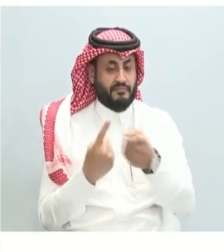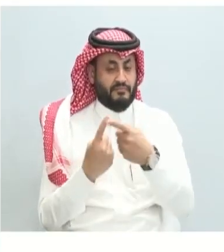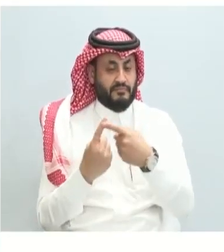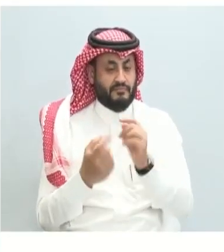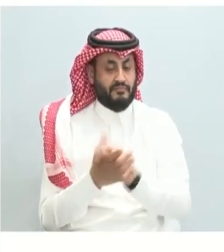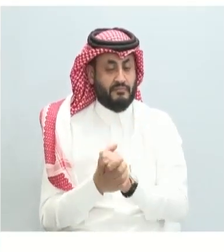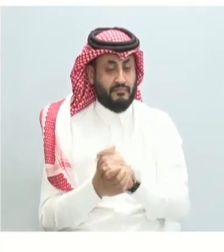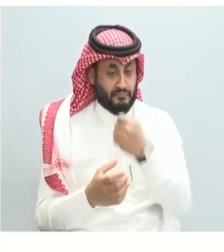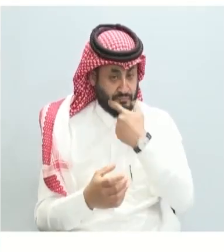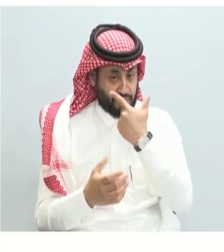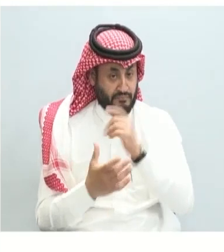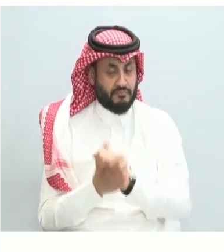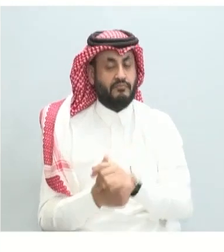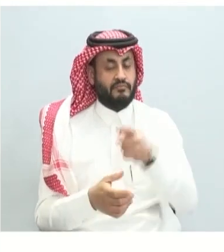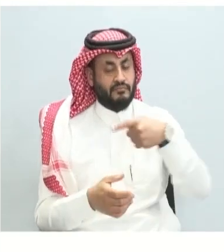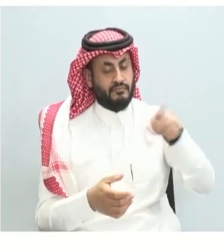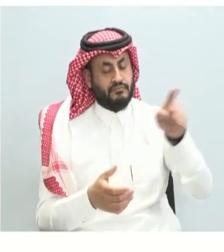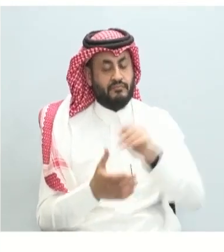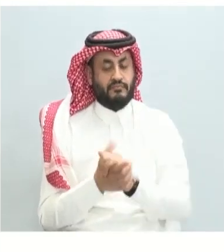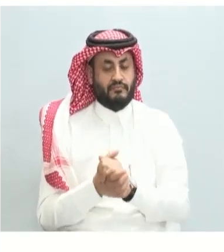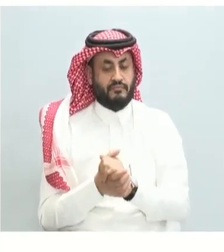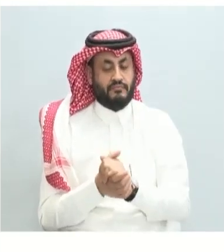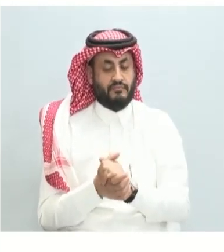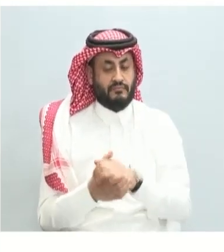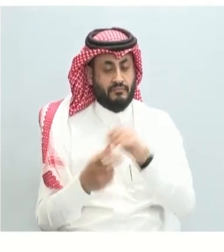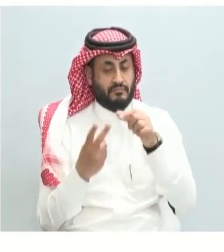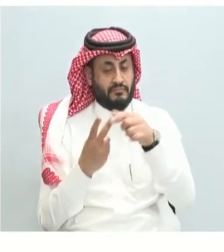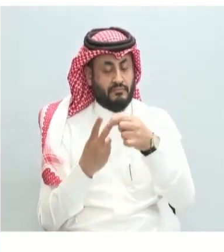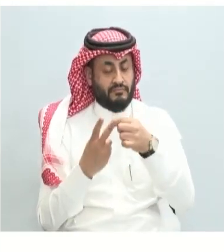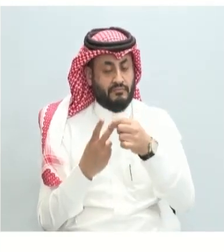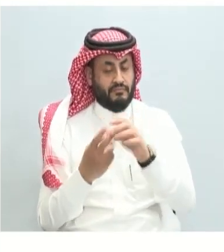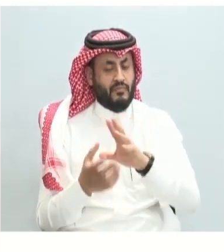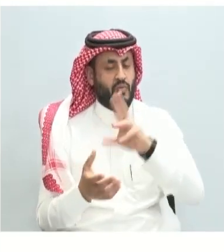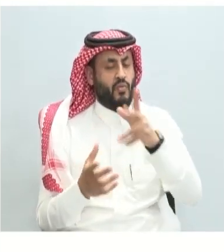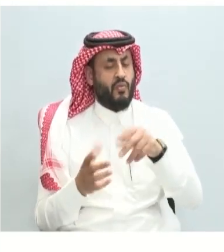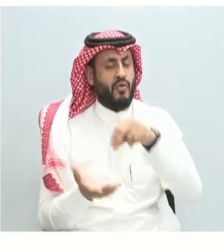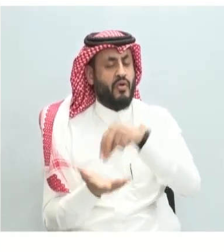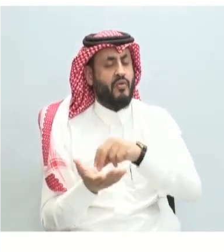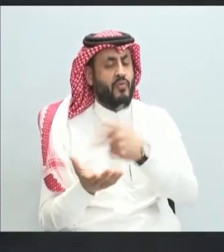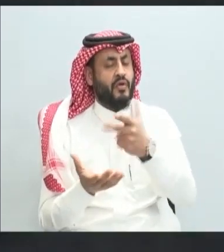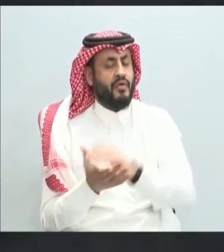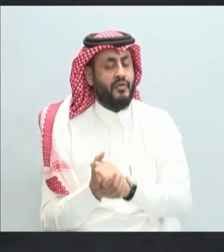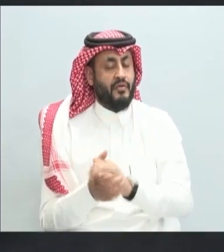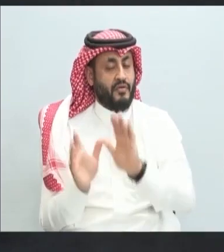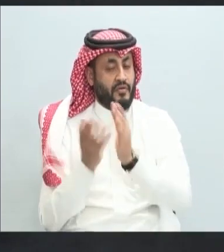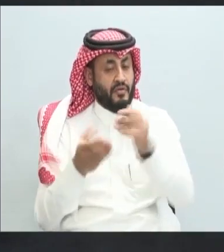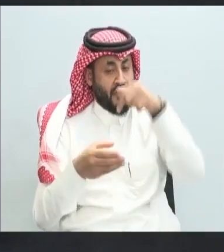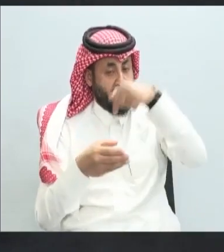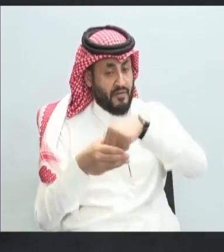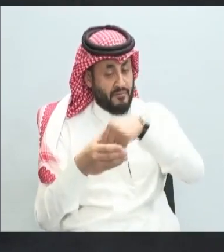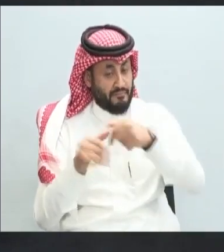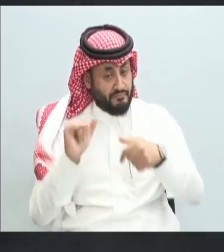is Kinan happy? Yes, he is. Where are Kinan and Pete? They are